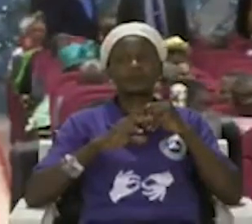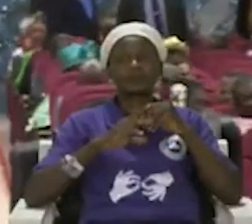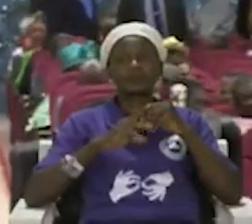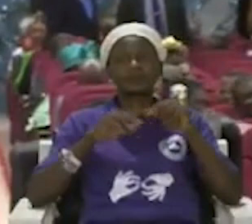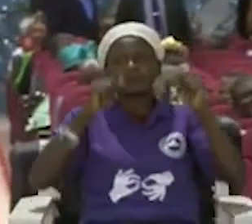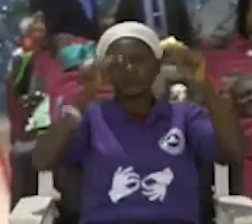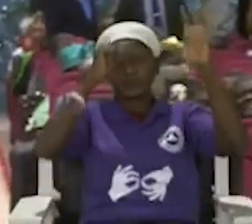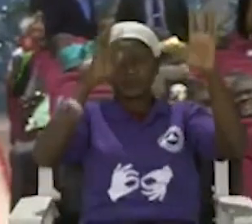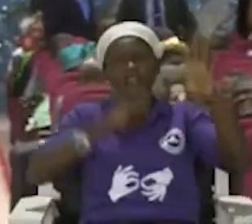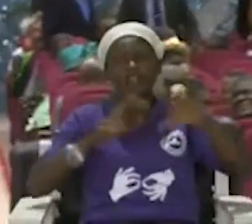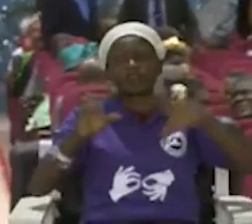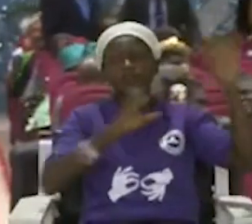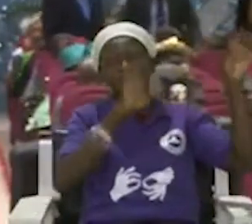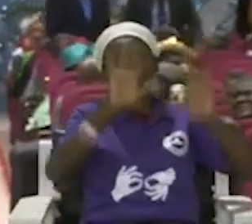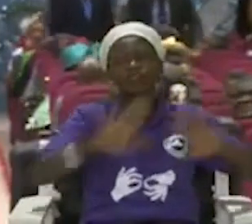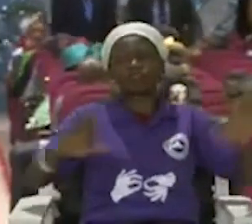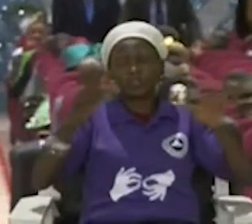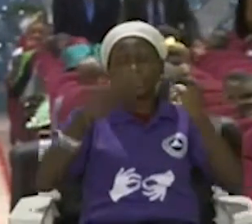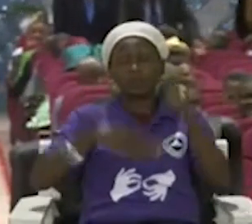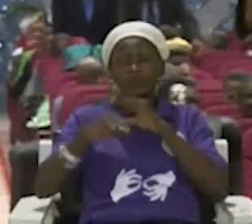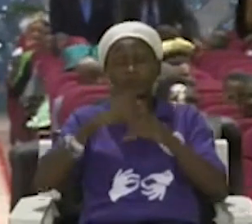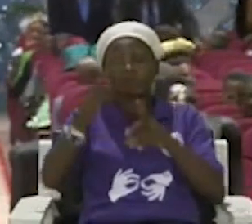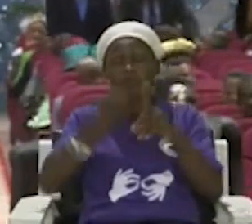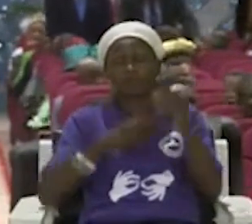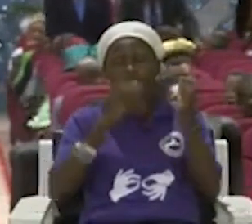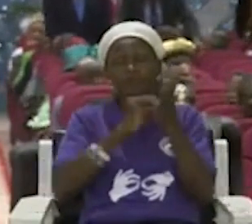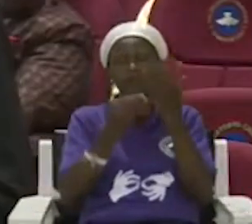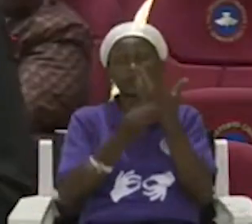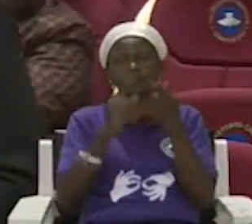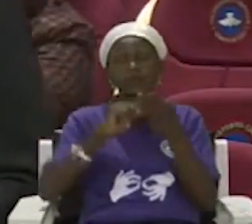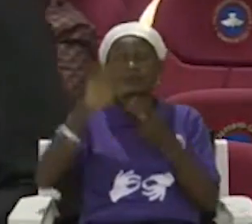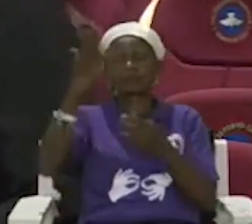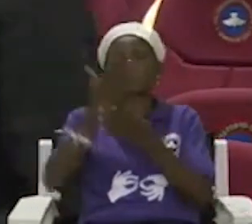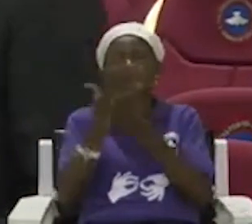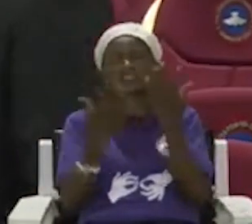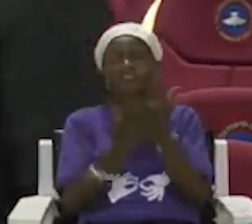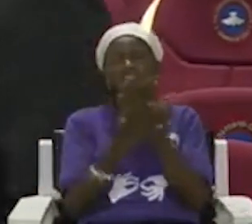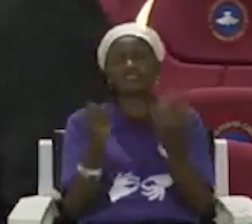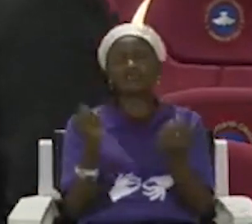Father, I commit your children born in the month of October into your hands.